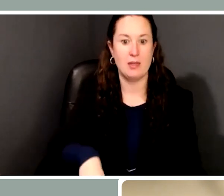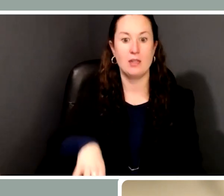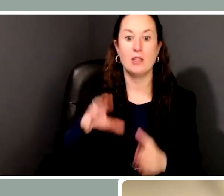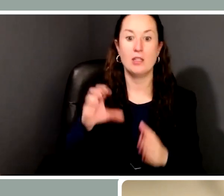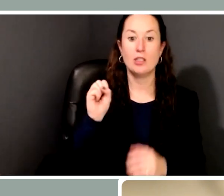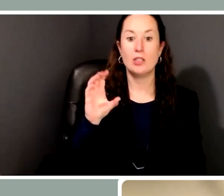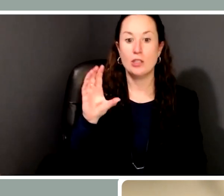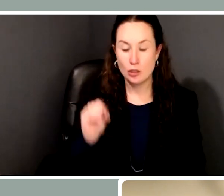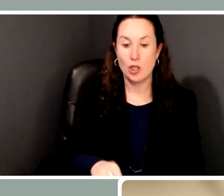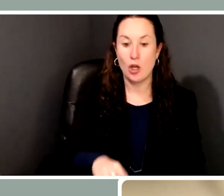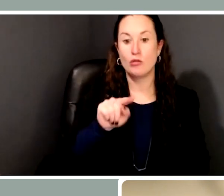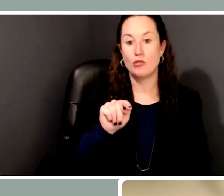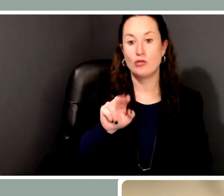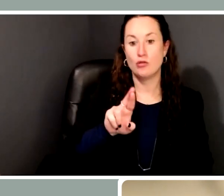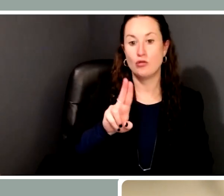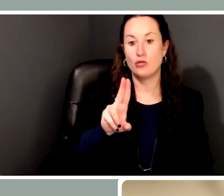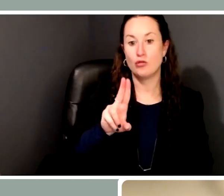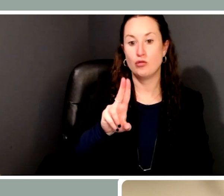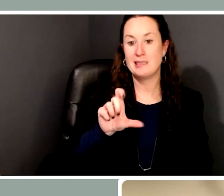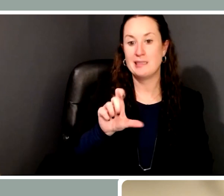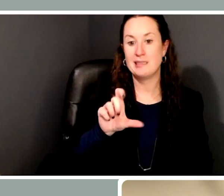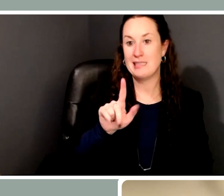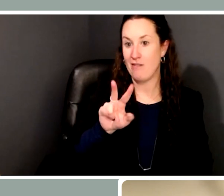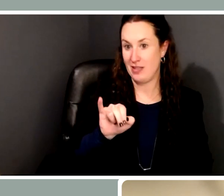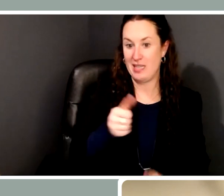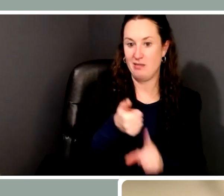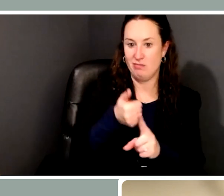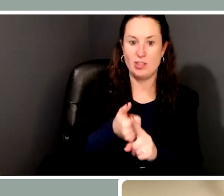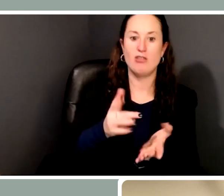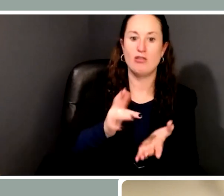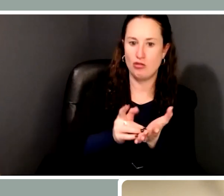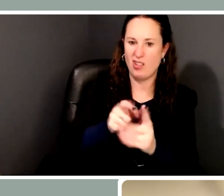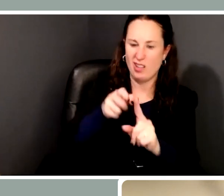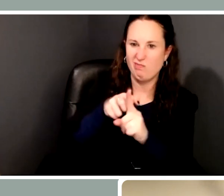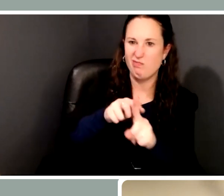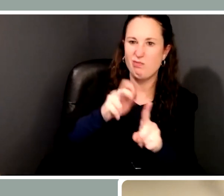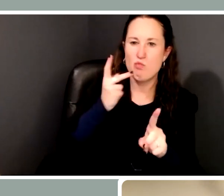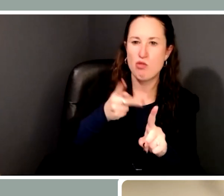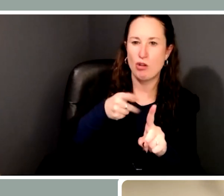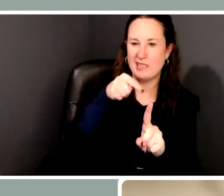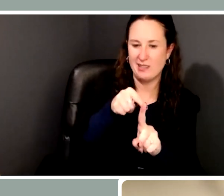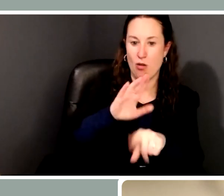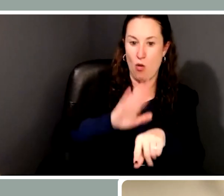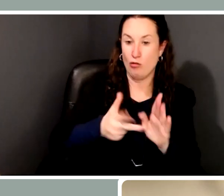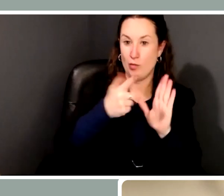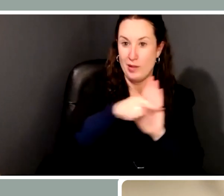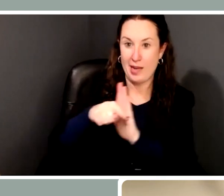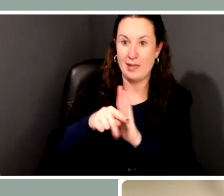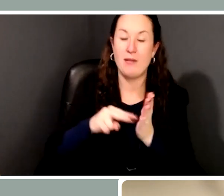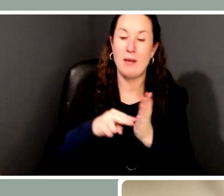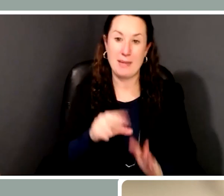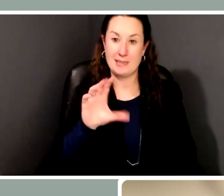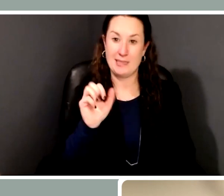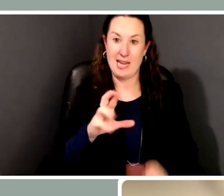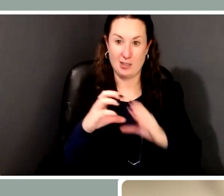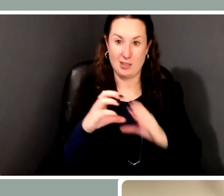drug that targets a protein that's expressed on many triple negative breast cancer. So it hones in, finds the cancer cell and gets